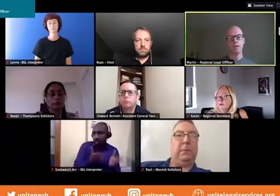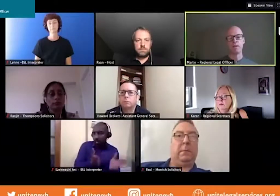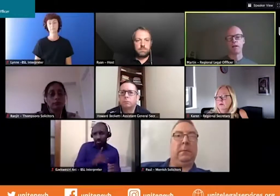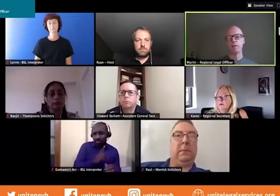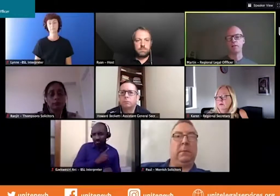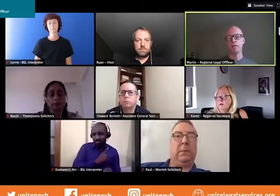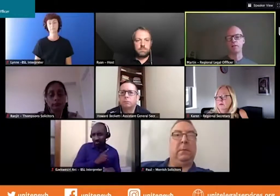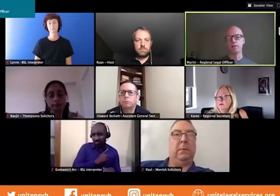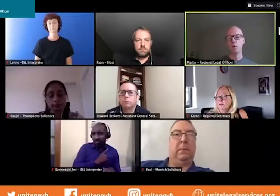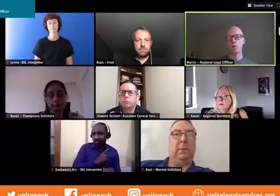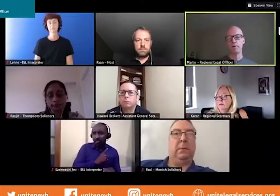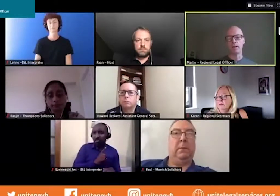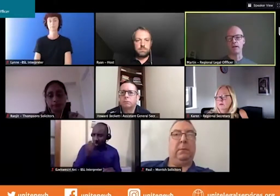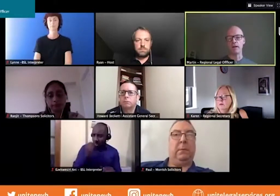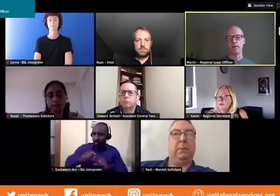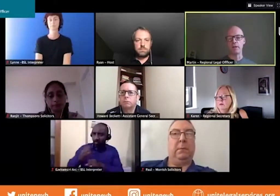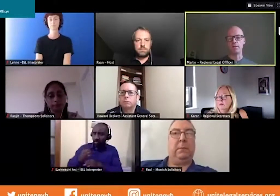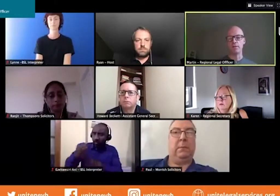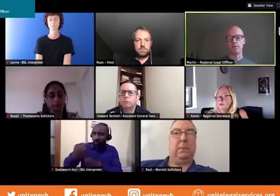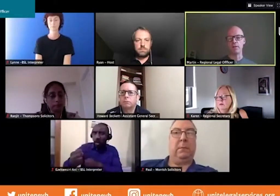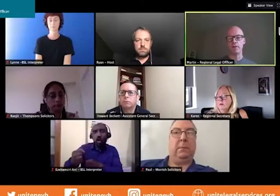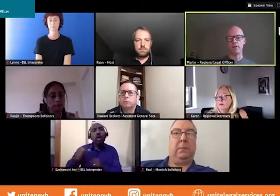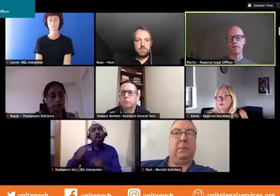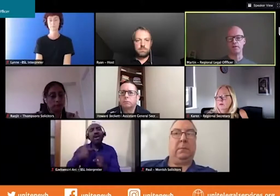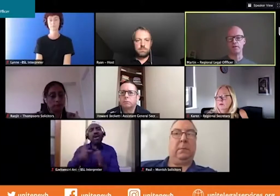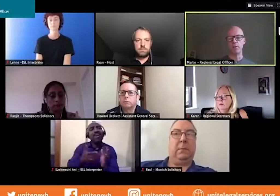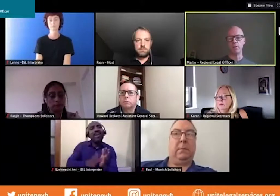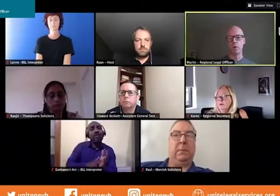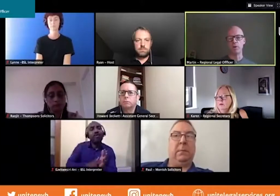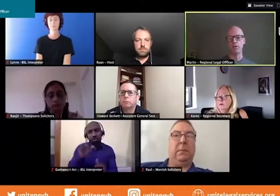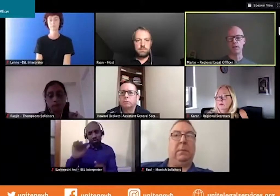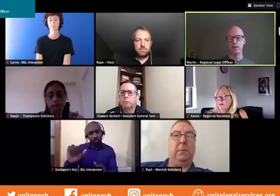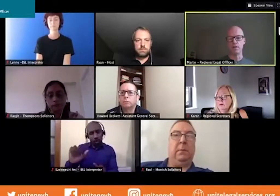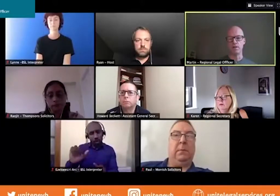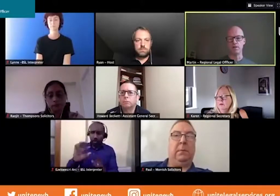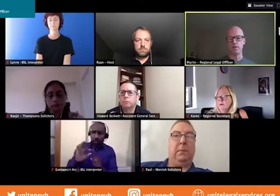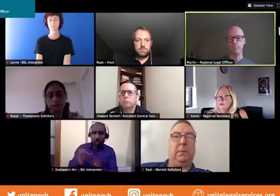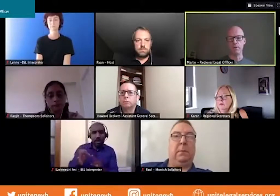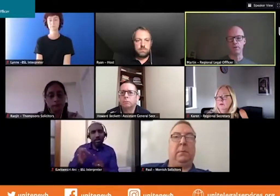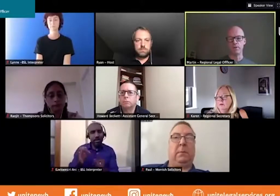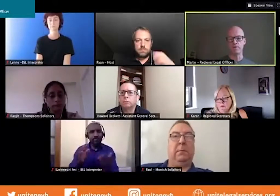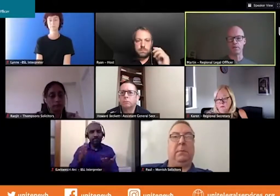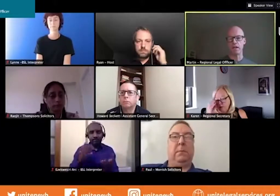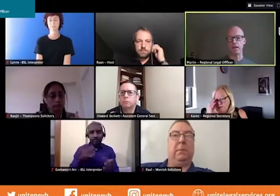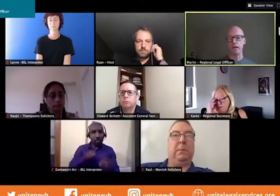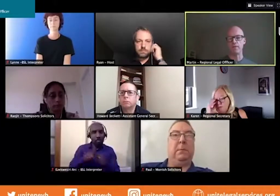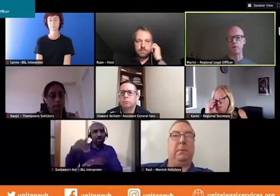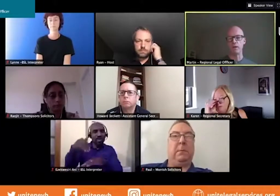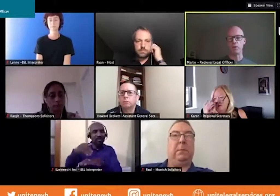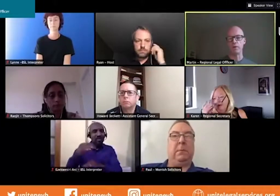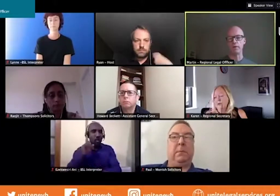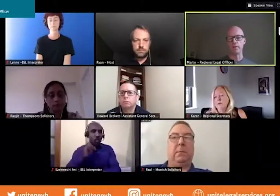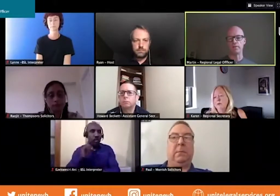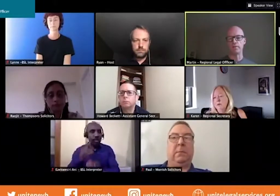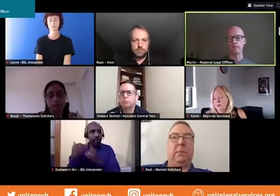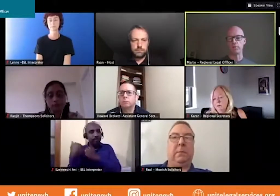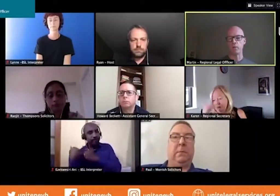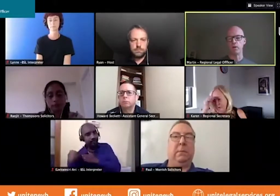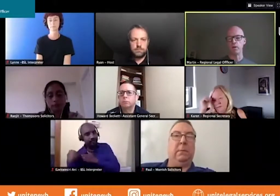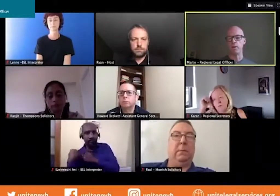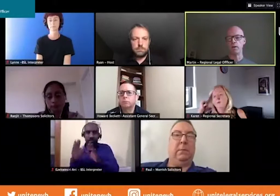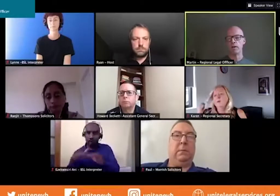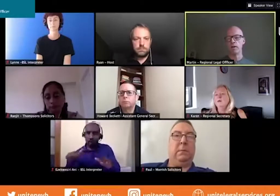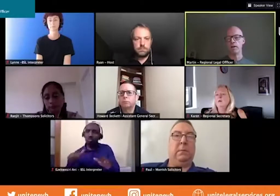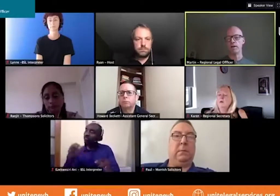look, I think, the point you're making, Karen, about the disproportionate burden of childcare falling on women is a really important